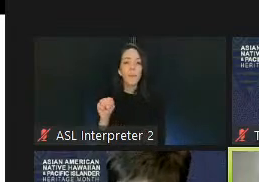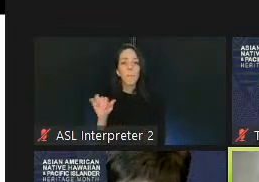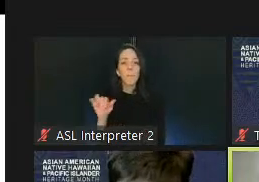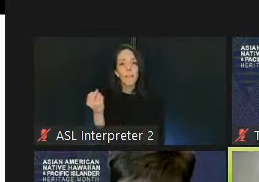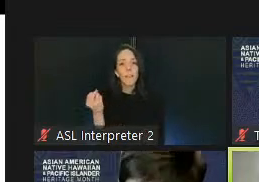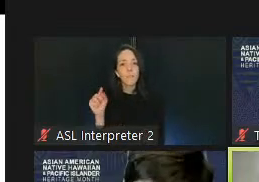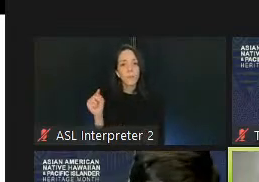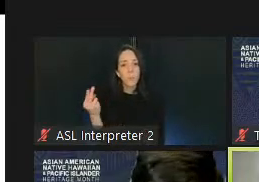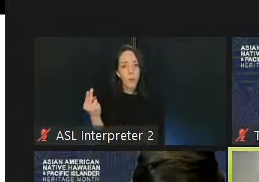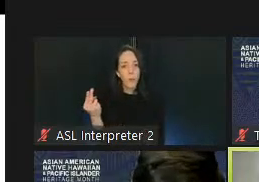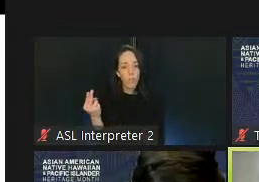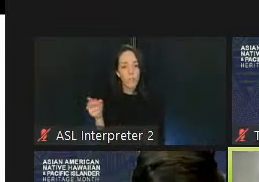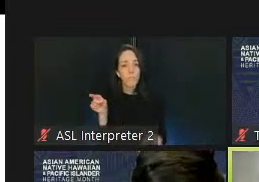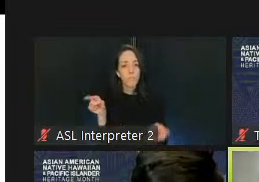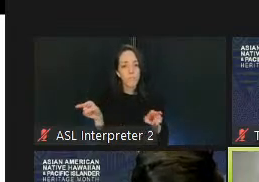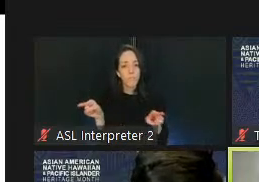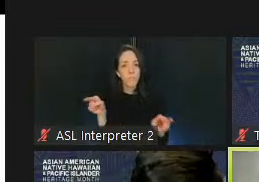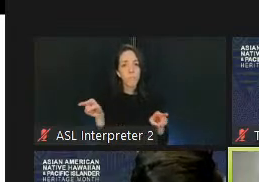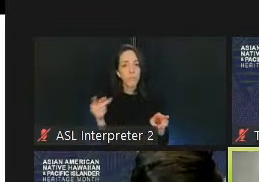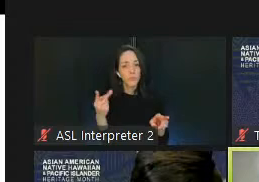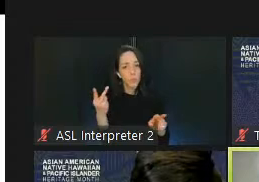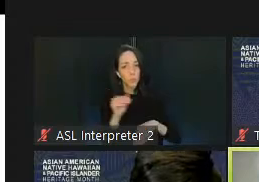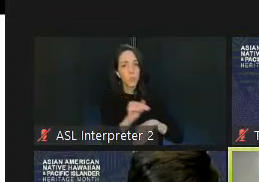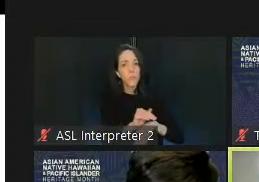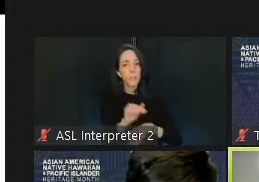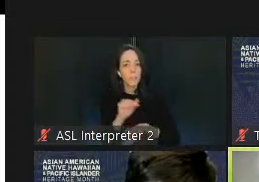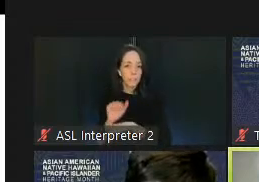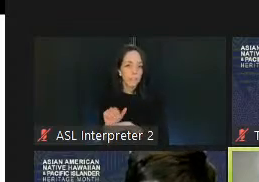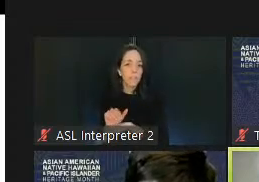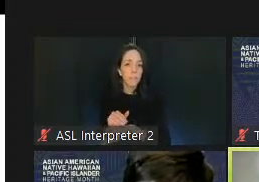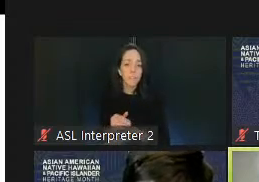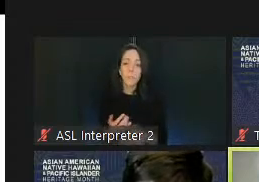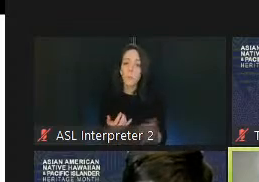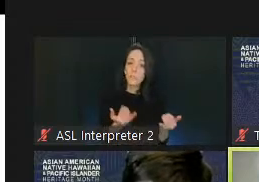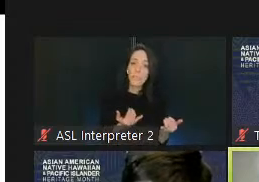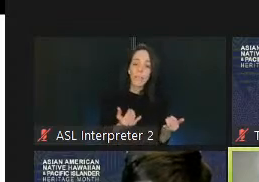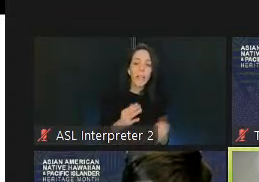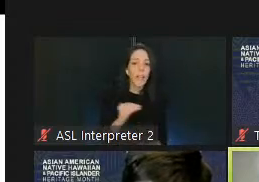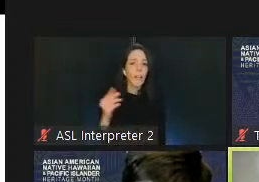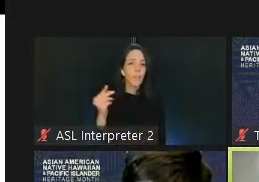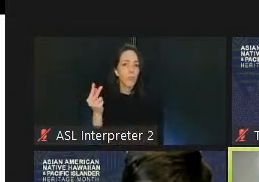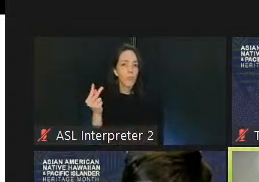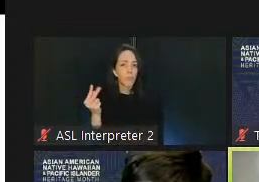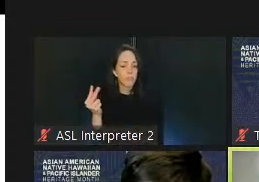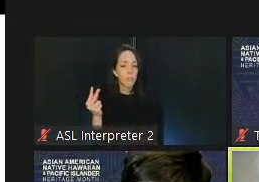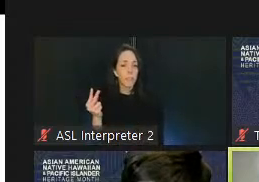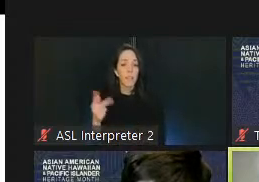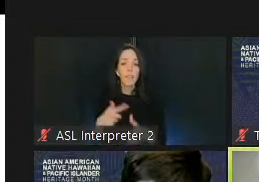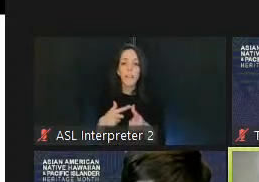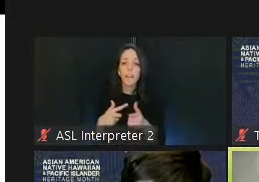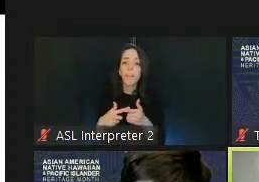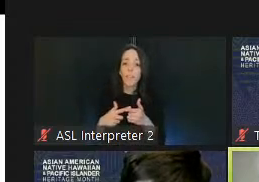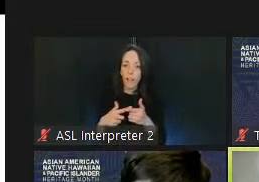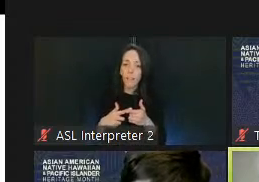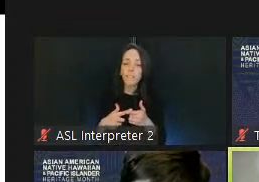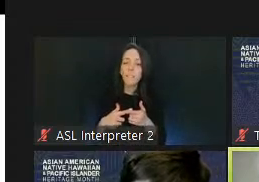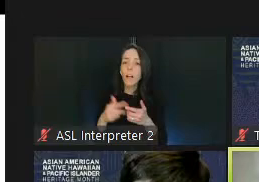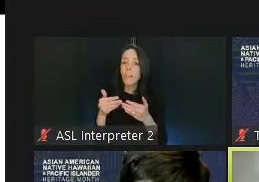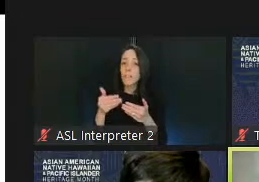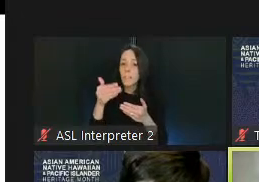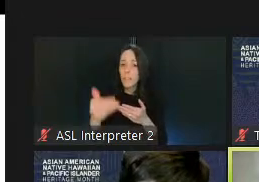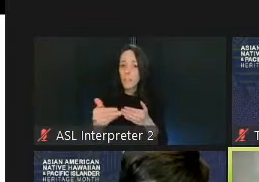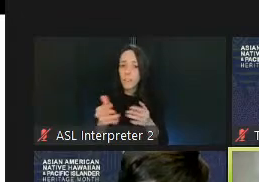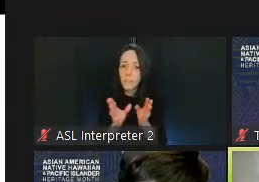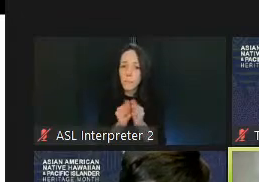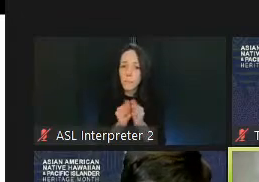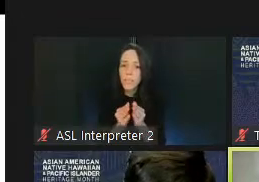12th. So tonight and Thursday night, and then the following will be